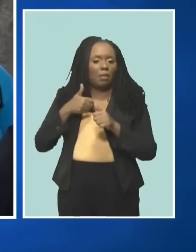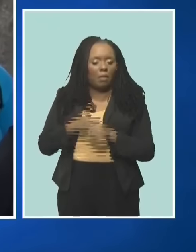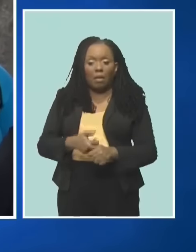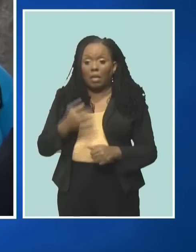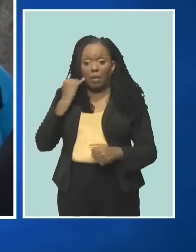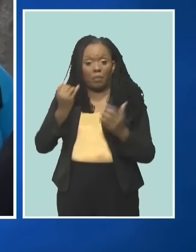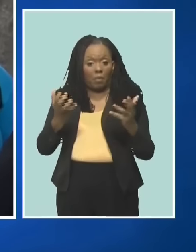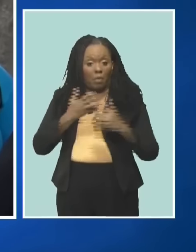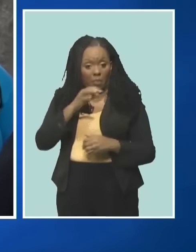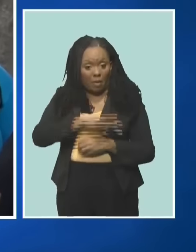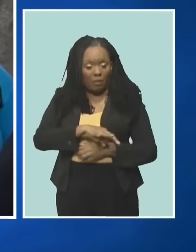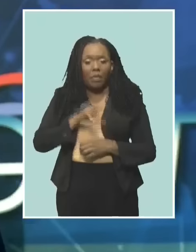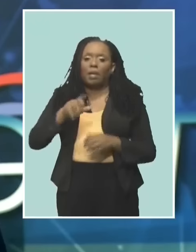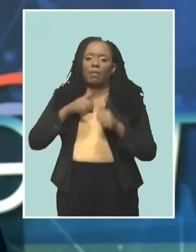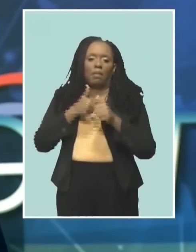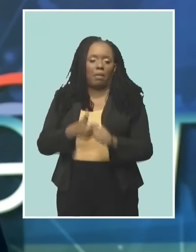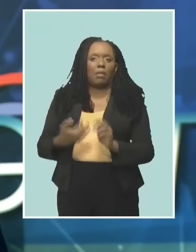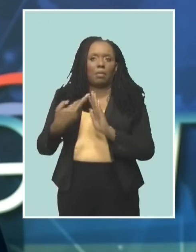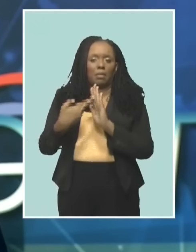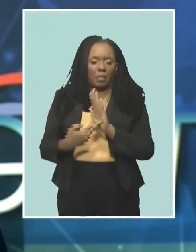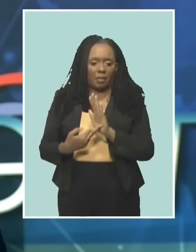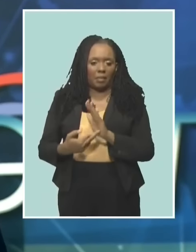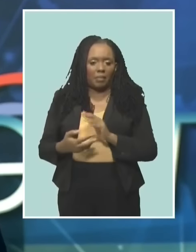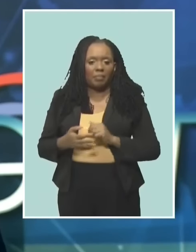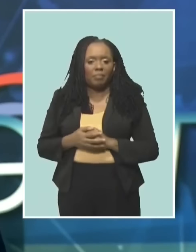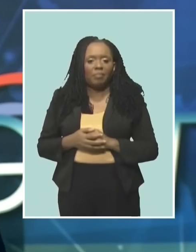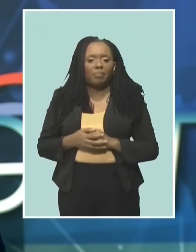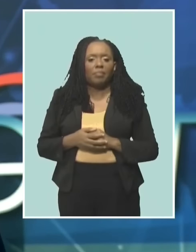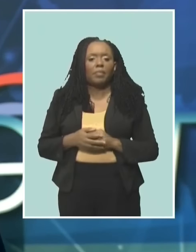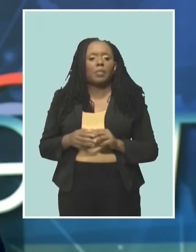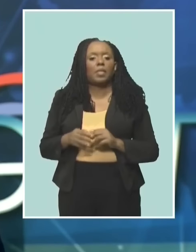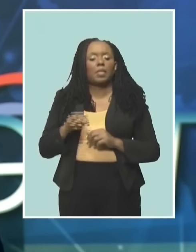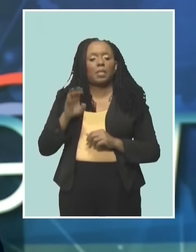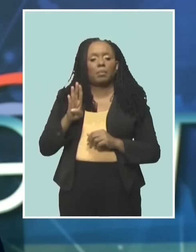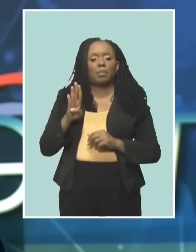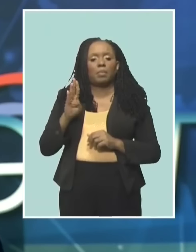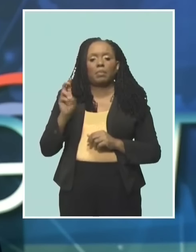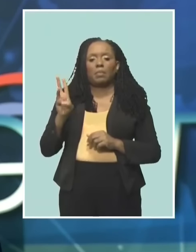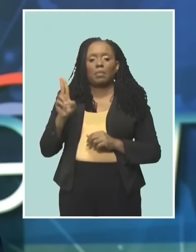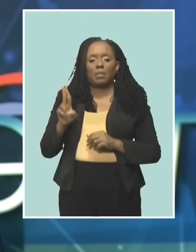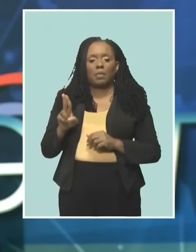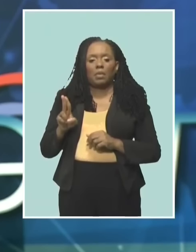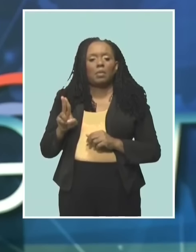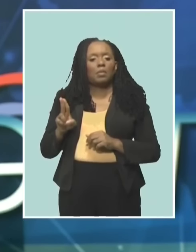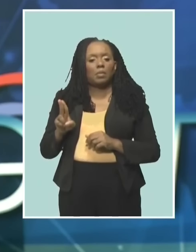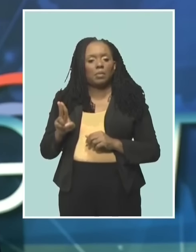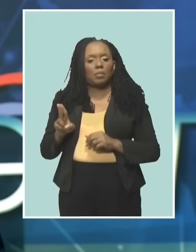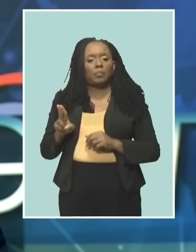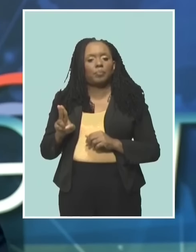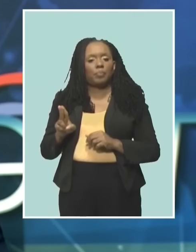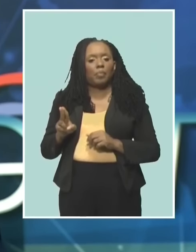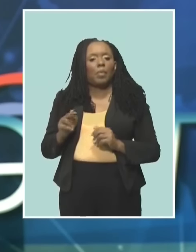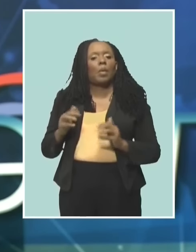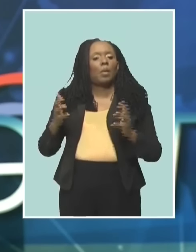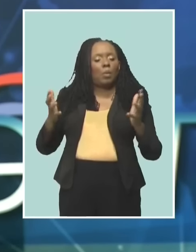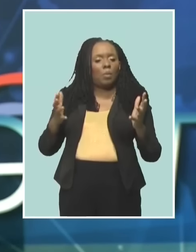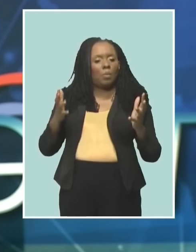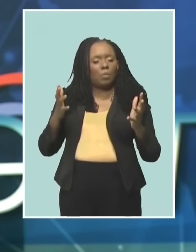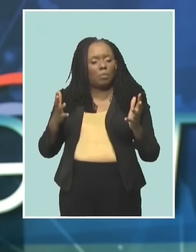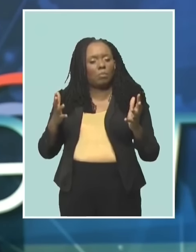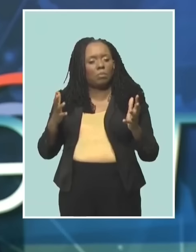benefits that you are seeking. Ms. Moore adds her union will not back down from the growing issue of job security and